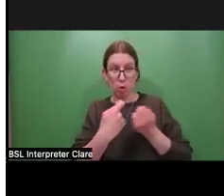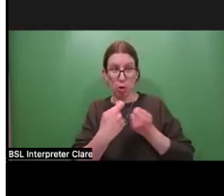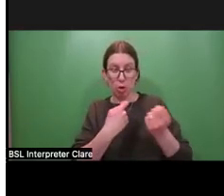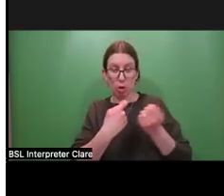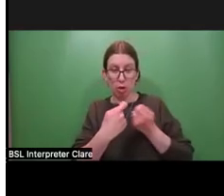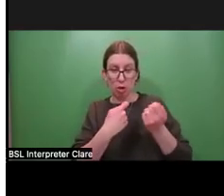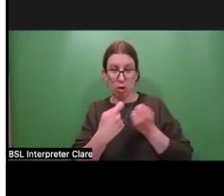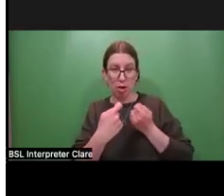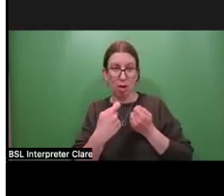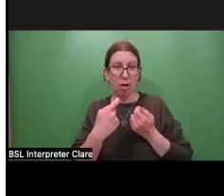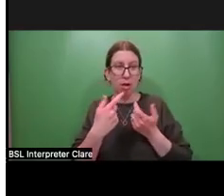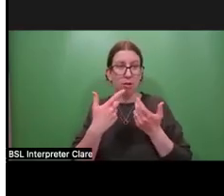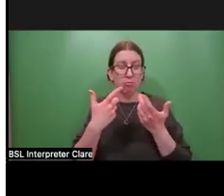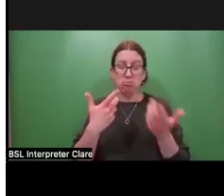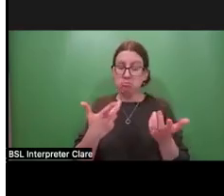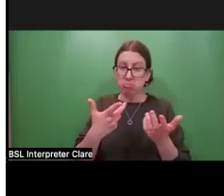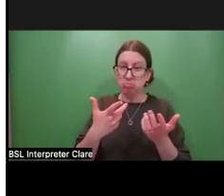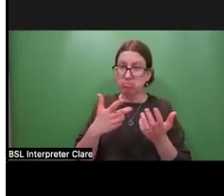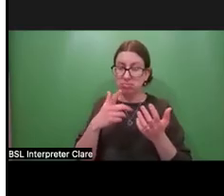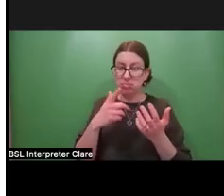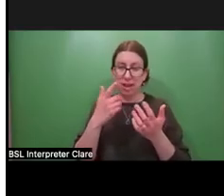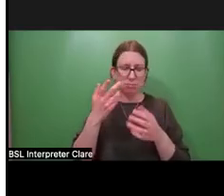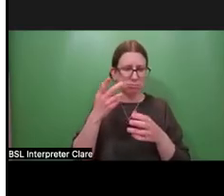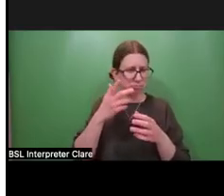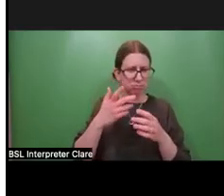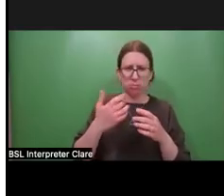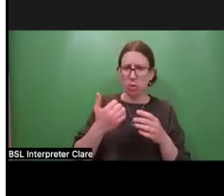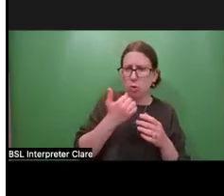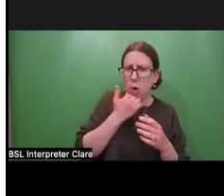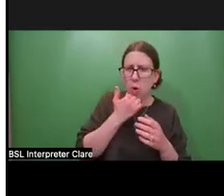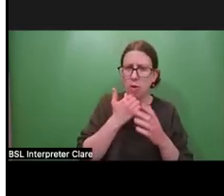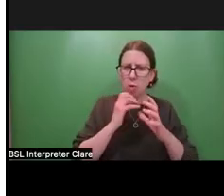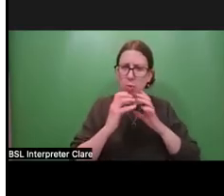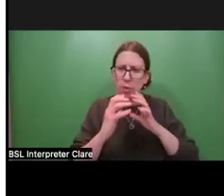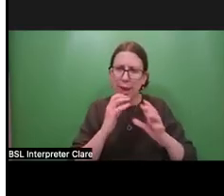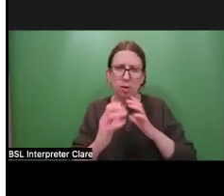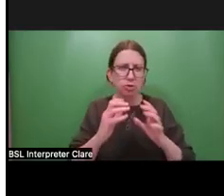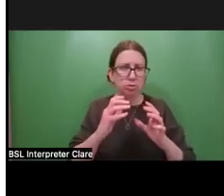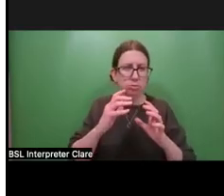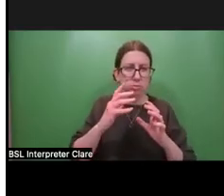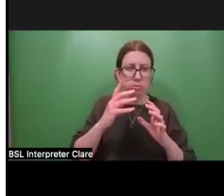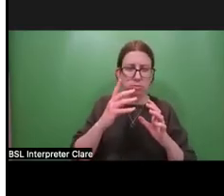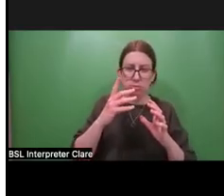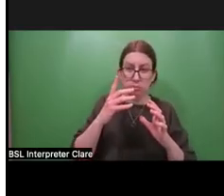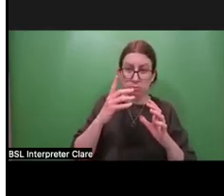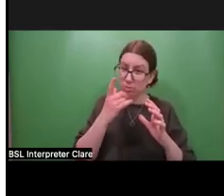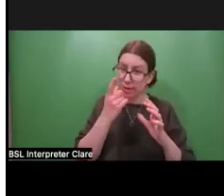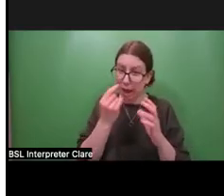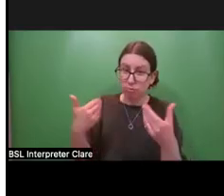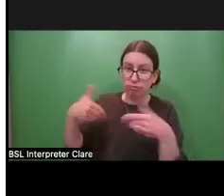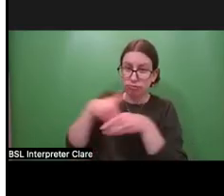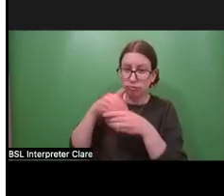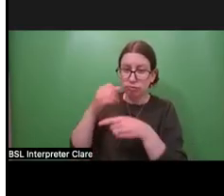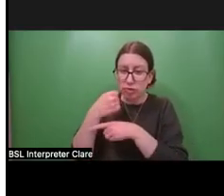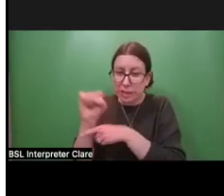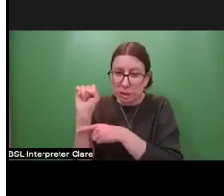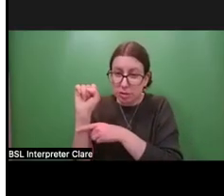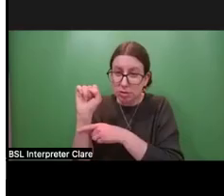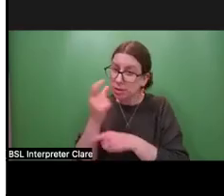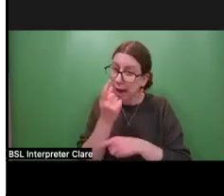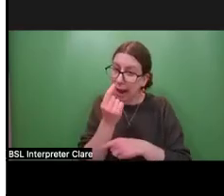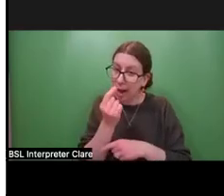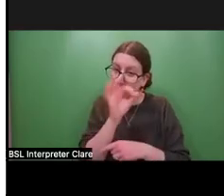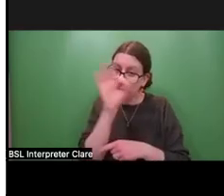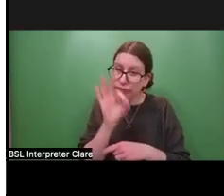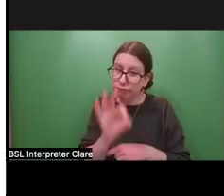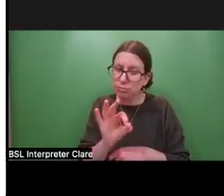to obscurity, to difficulty, to coded forms of communication as part of resistance? Historically,